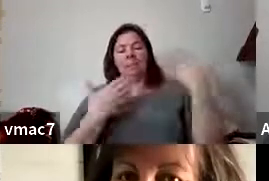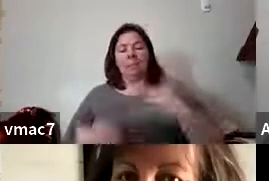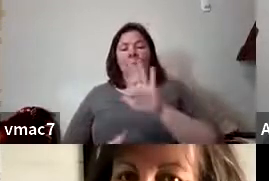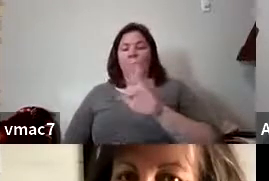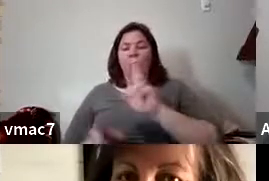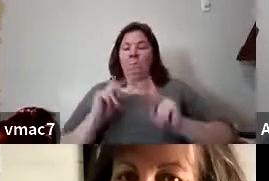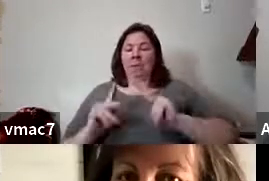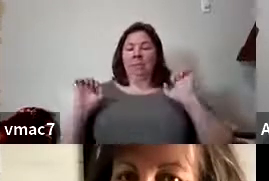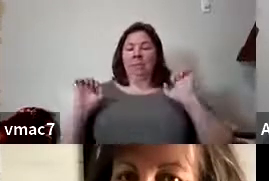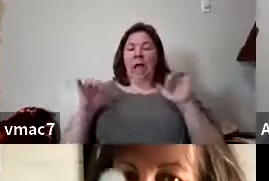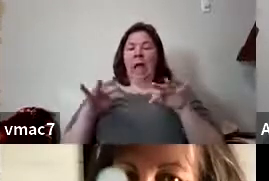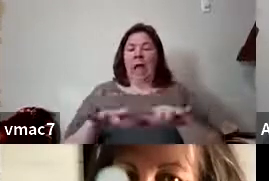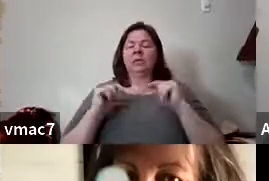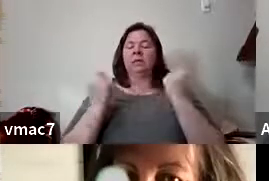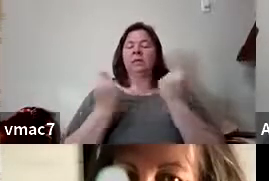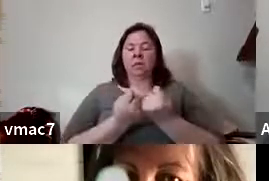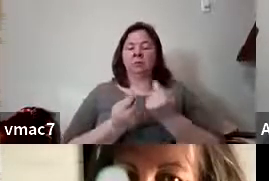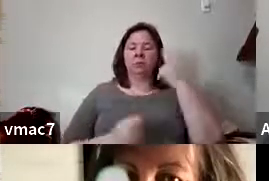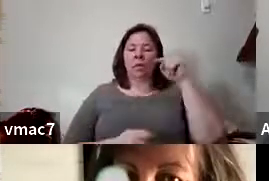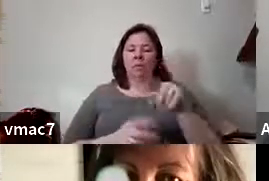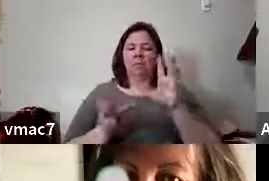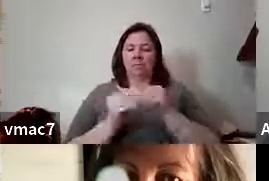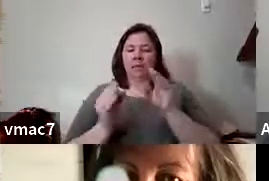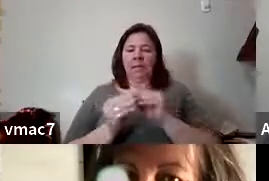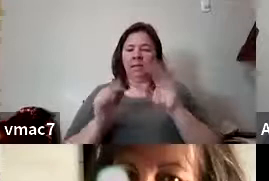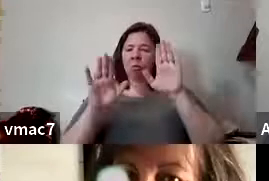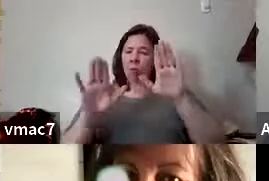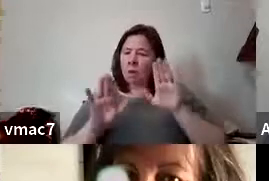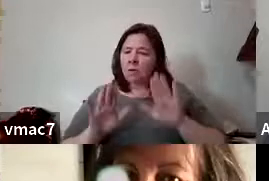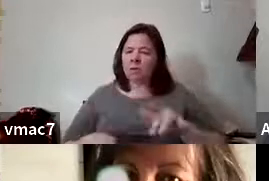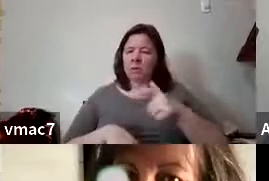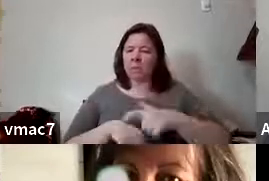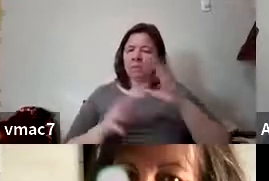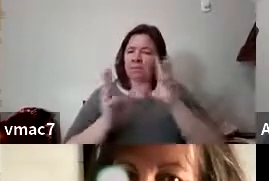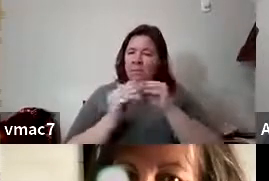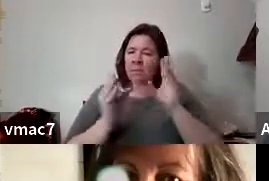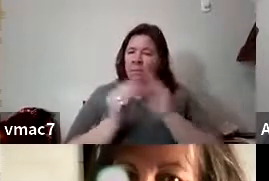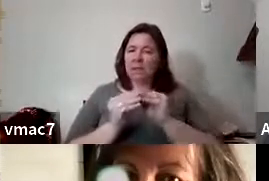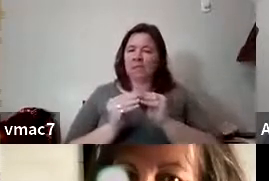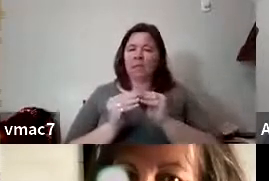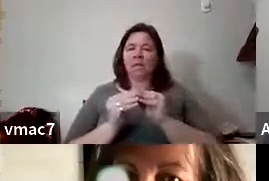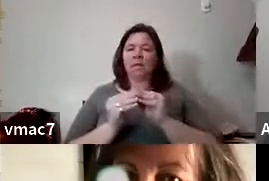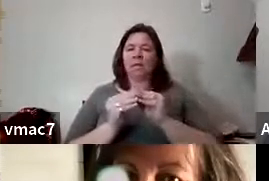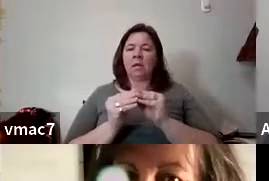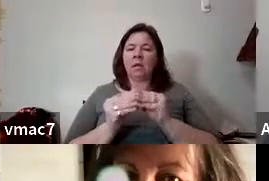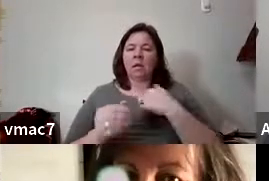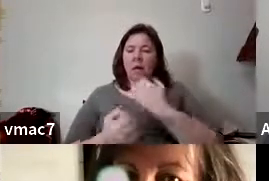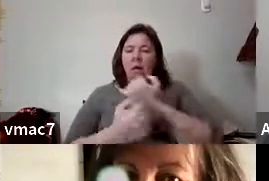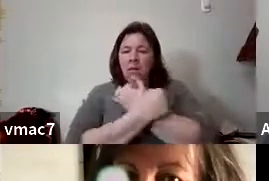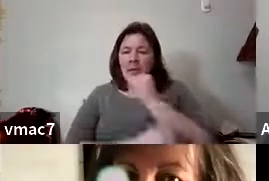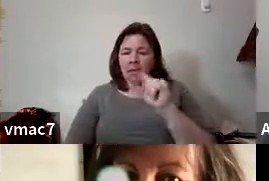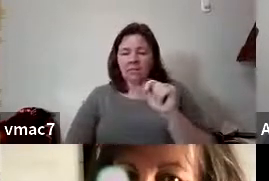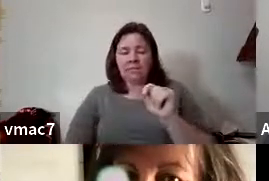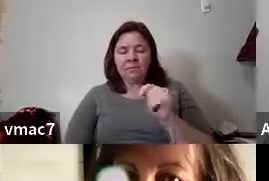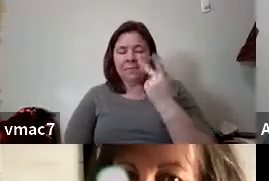prospects and your team members along. It's been a fantastic meeting. I absolutely love this. And we'll see